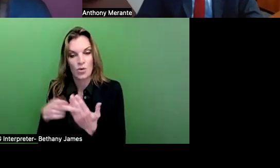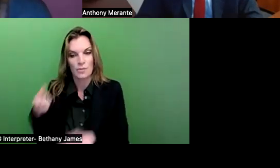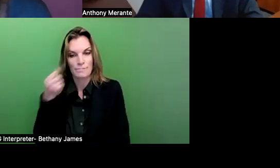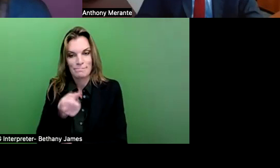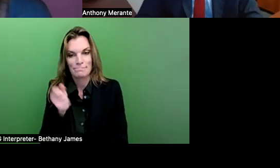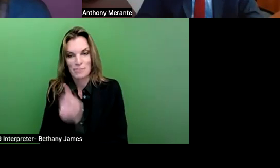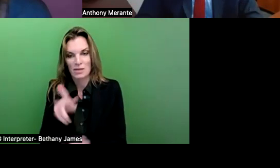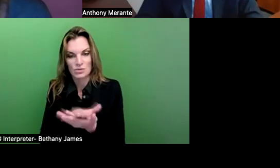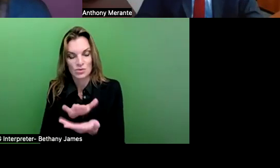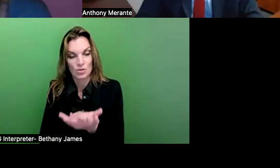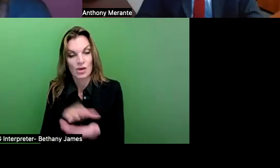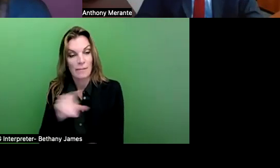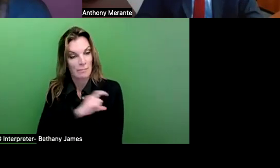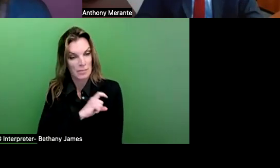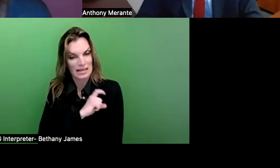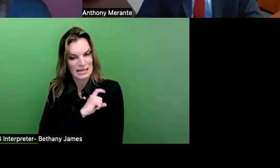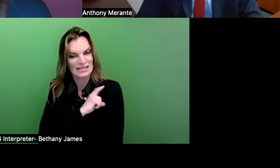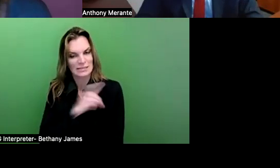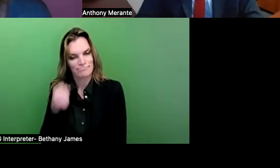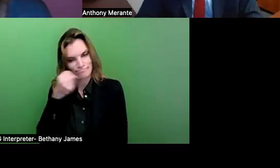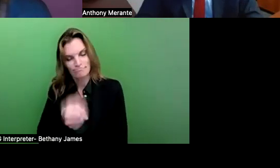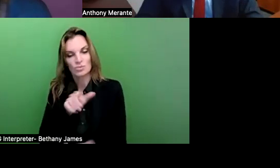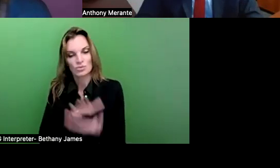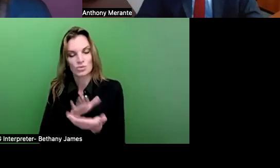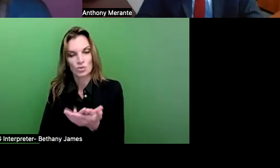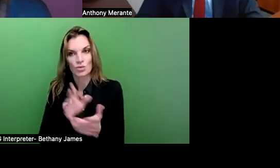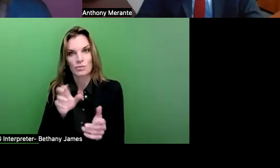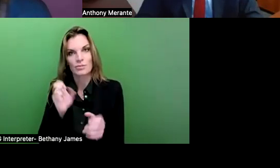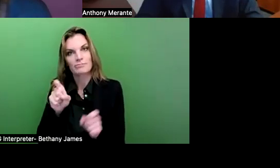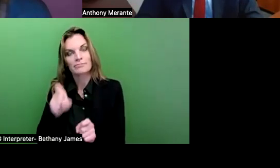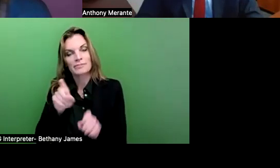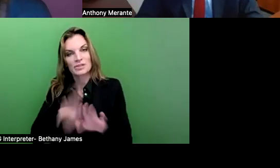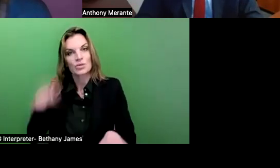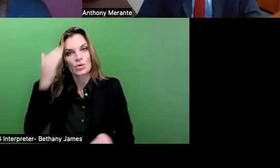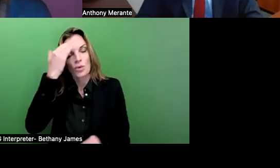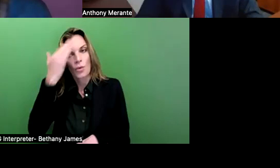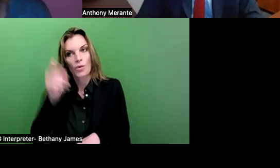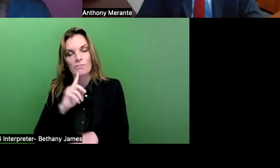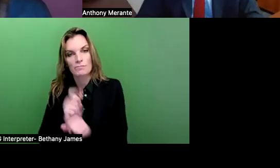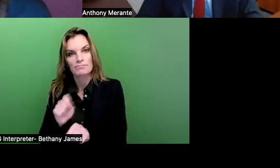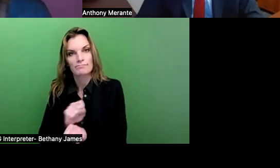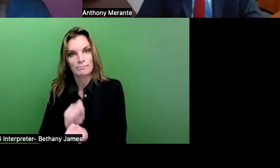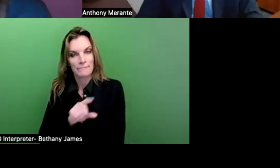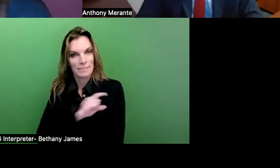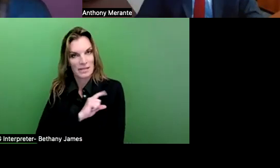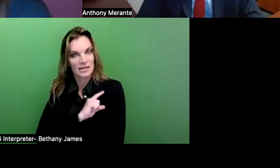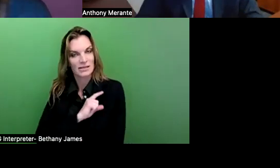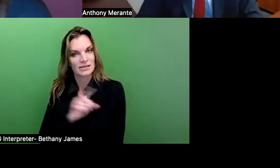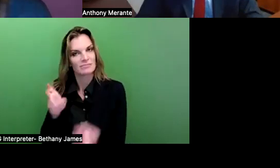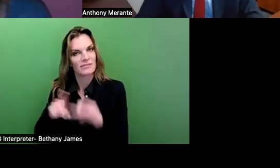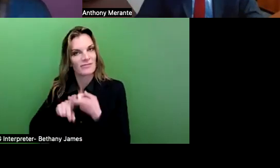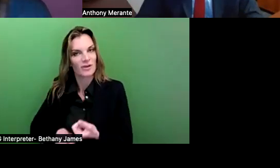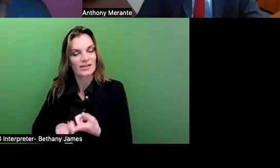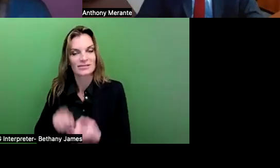know that the police are your friends. That's one aspect of it. Family, we need to put money into programs